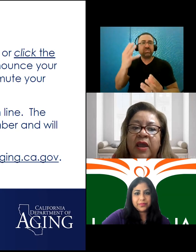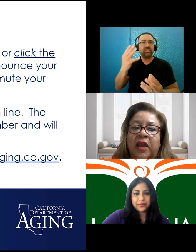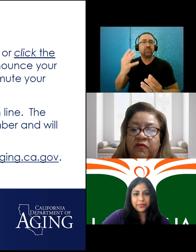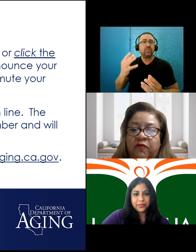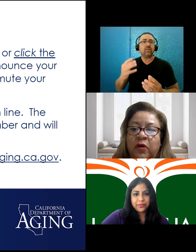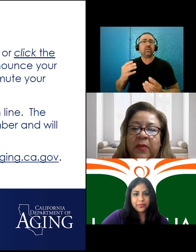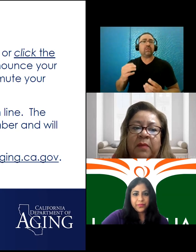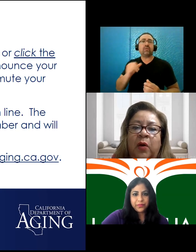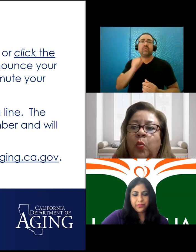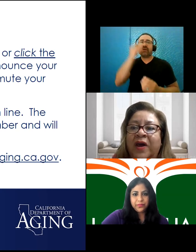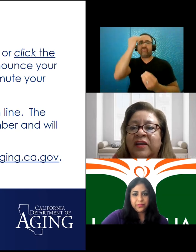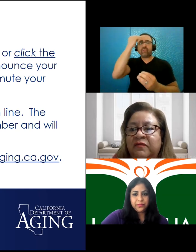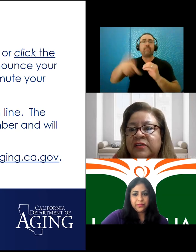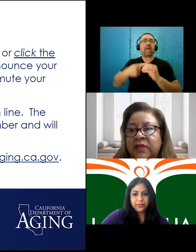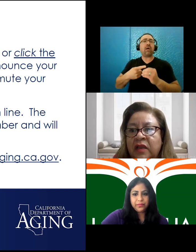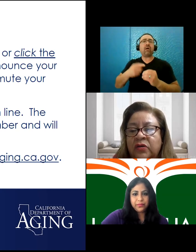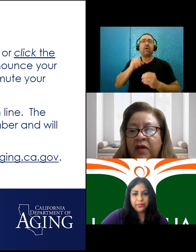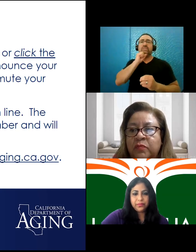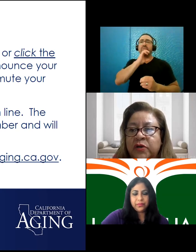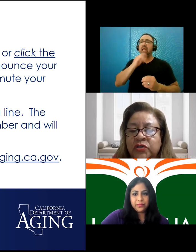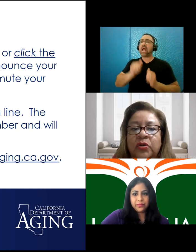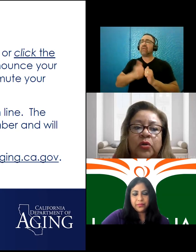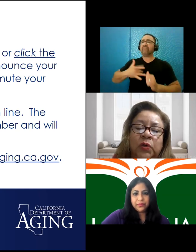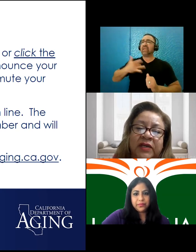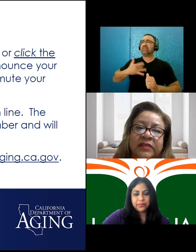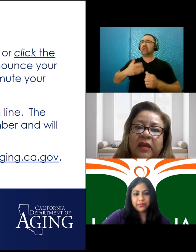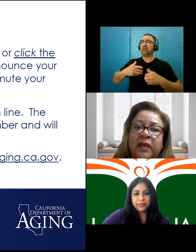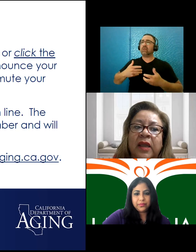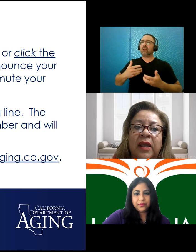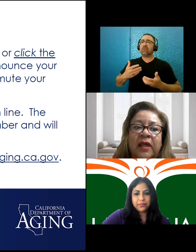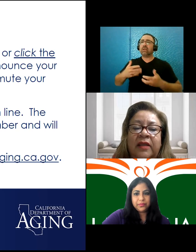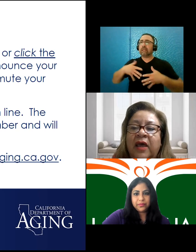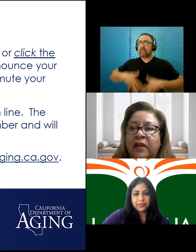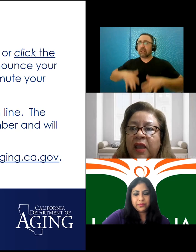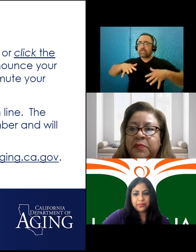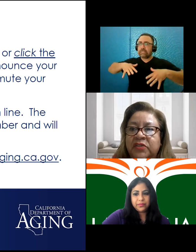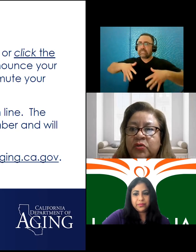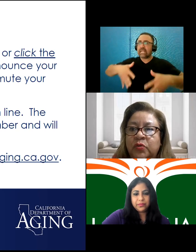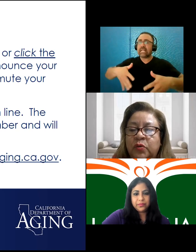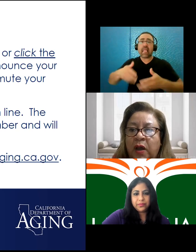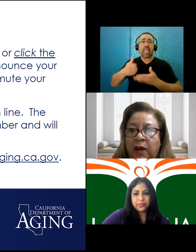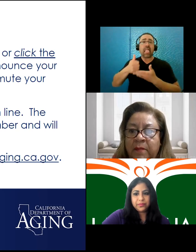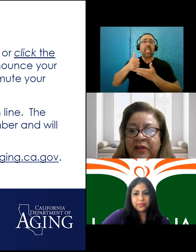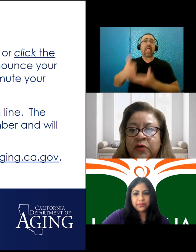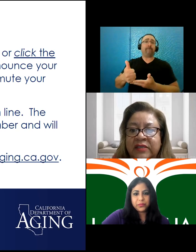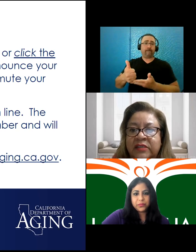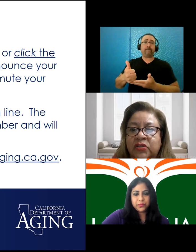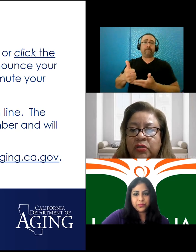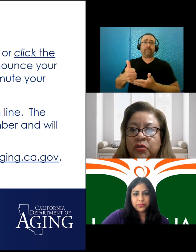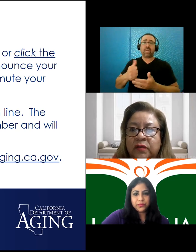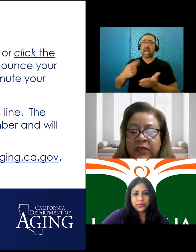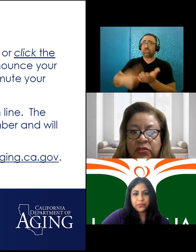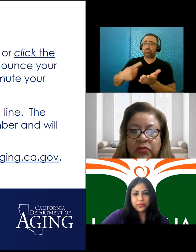seniors informed about what it feels like to have depression or anxiety, then that helps us to address